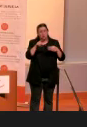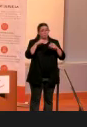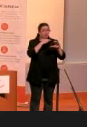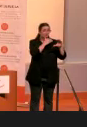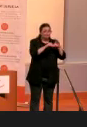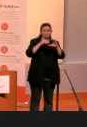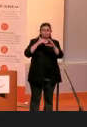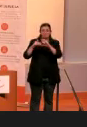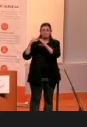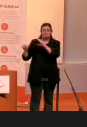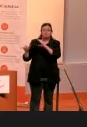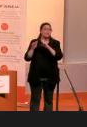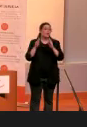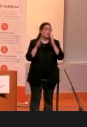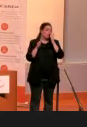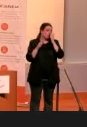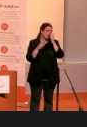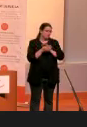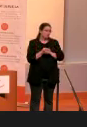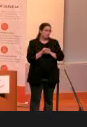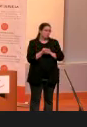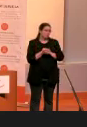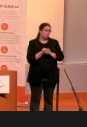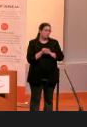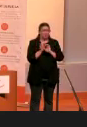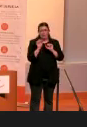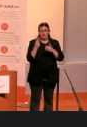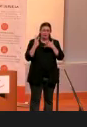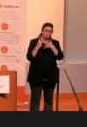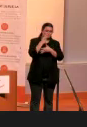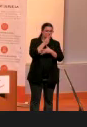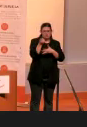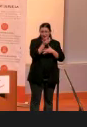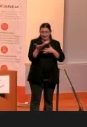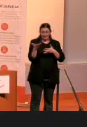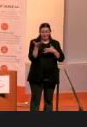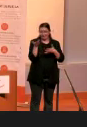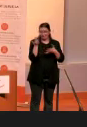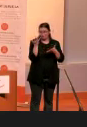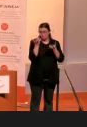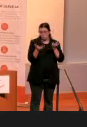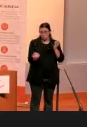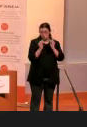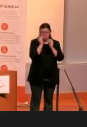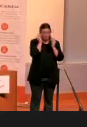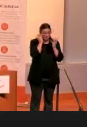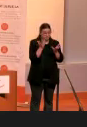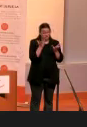And you can certainly play back any portion if you want more information.